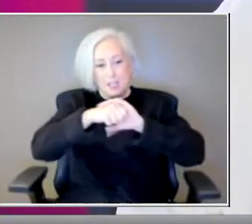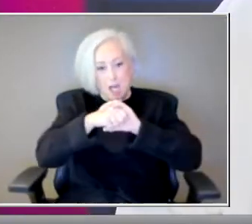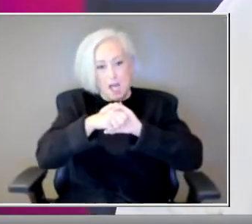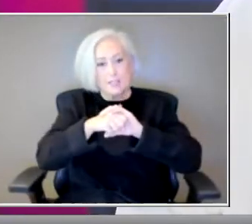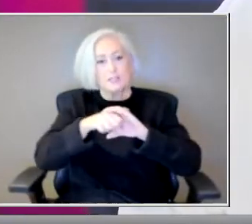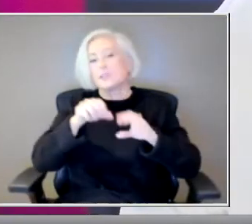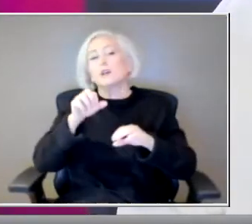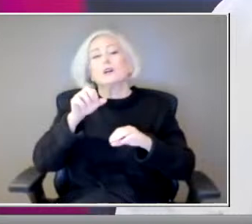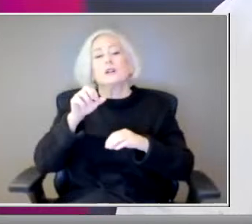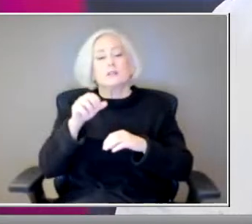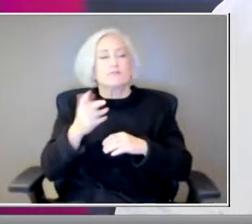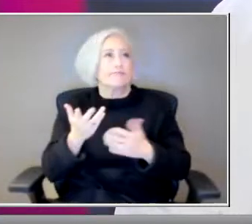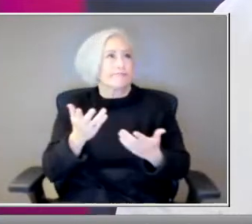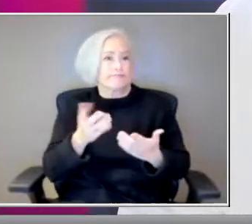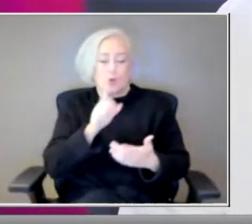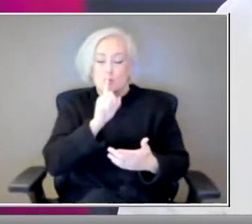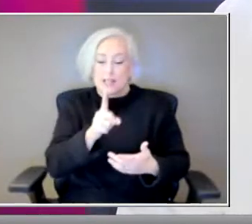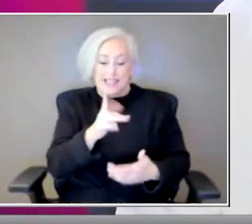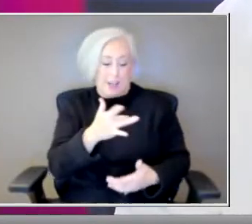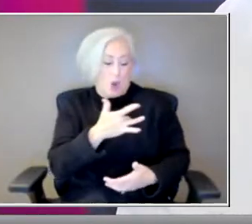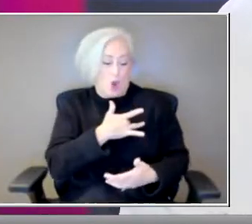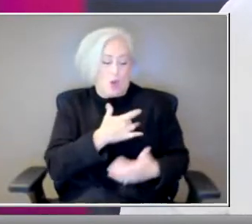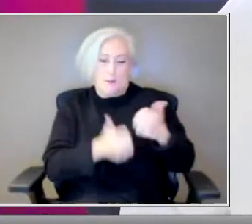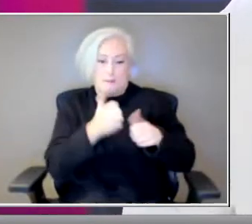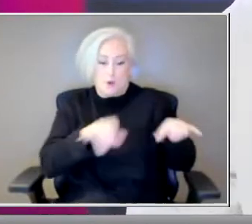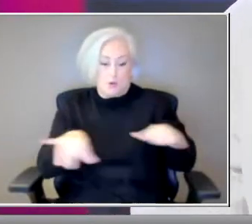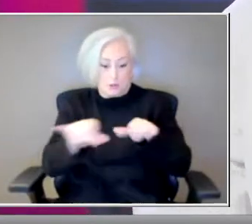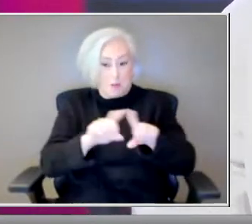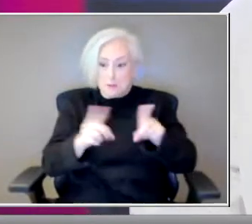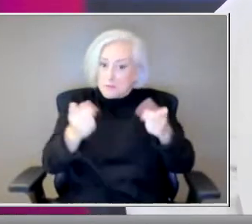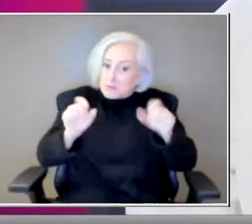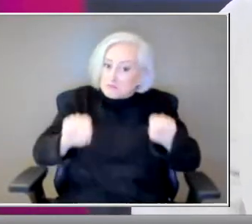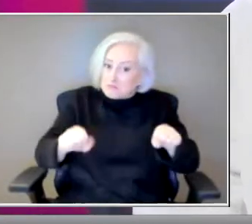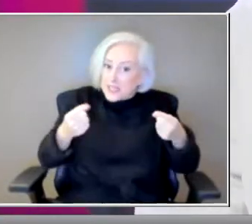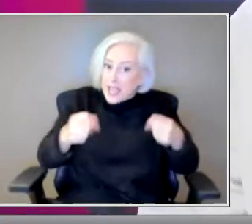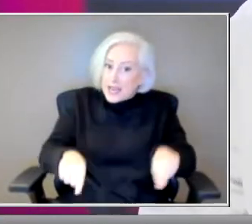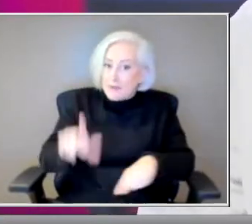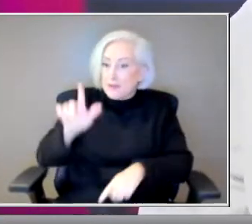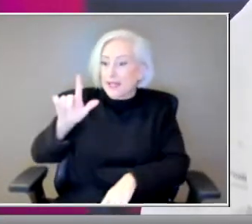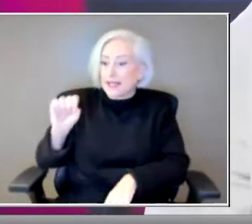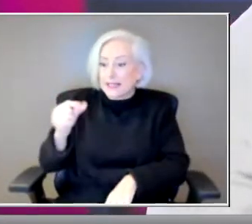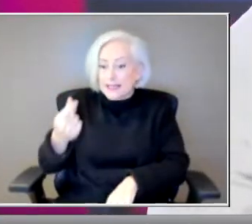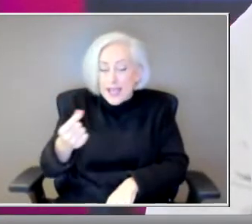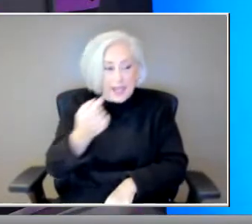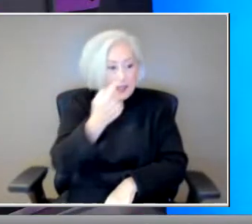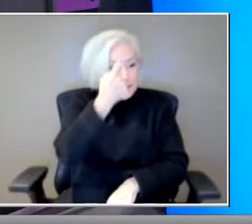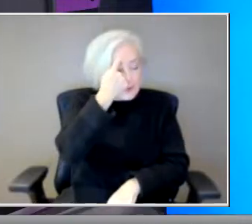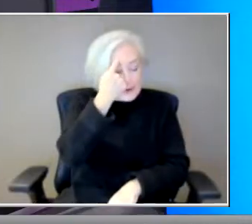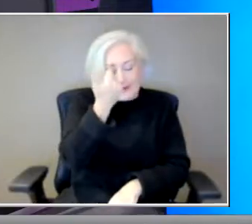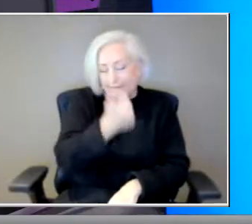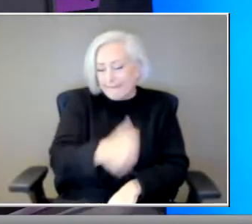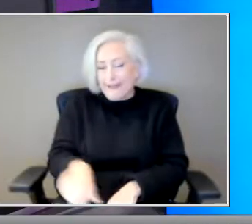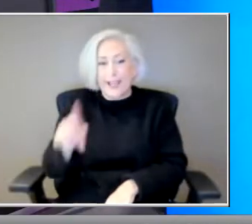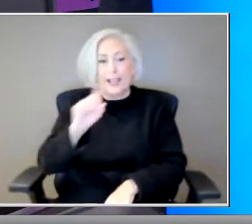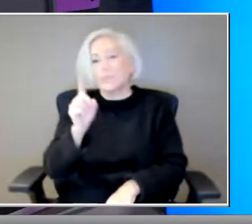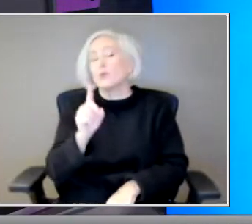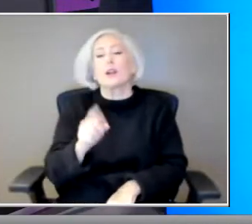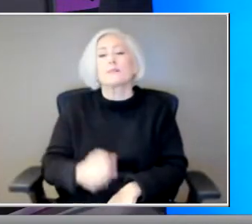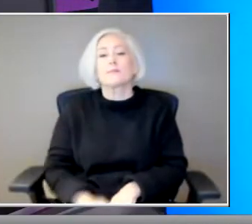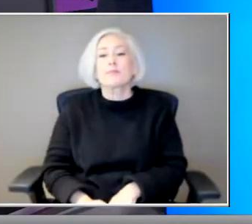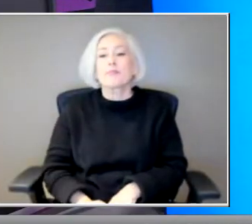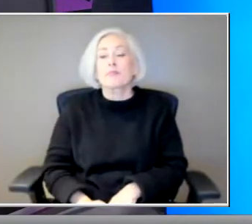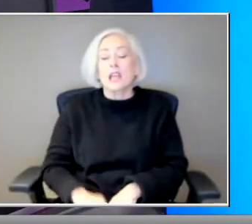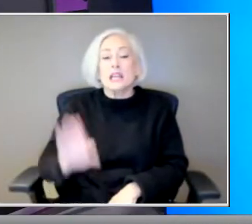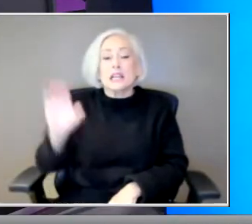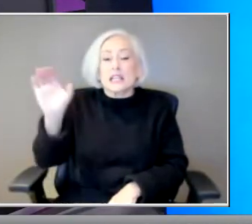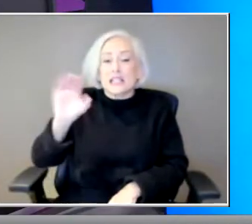common organ, but it can be in the brain, it can be, again, in the legs, anywhere else. When it comes to cholesterol, the American Heart Association